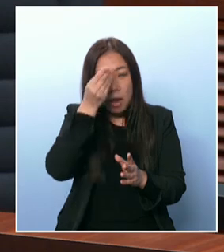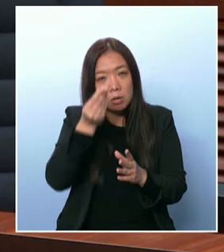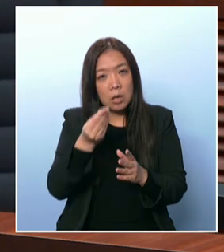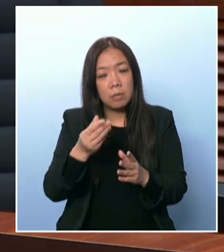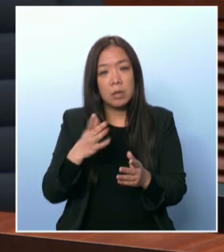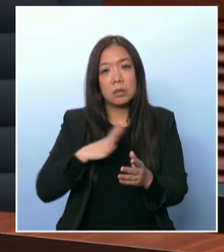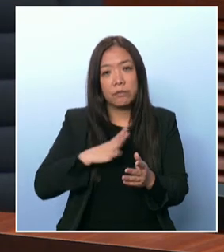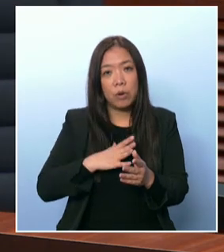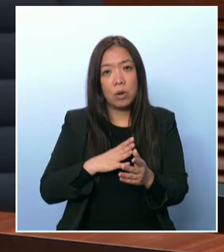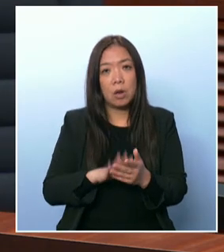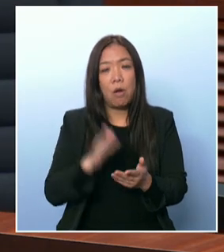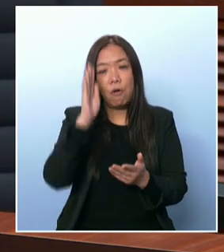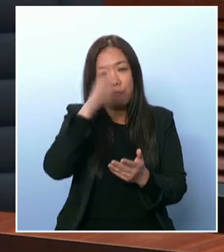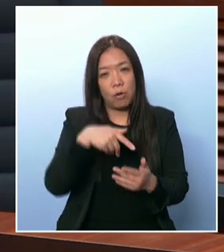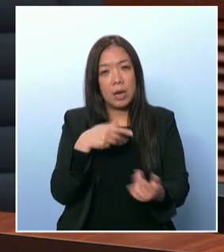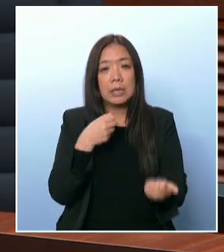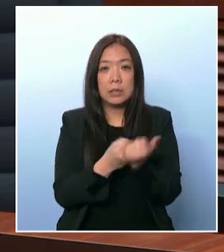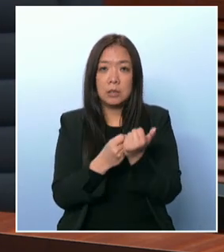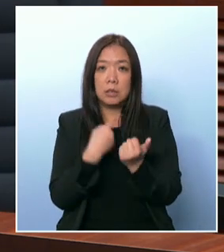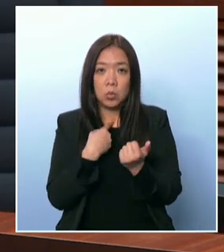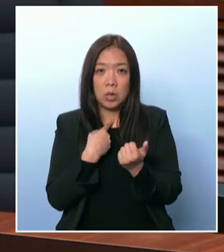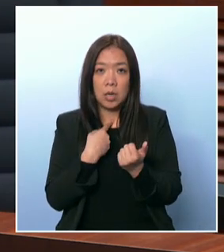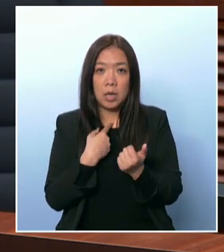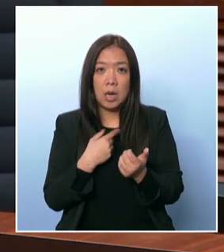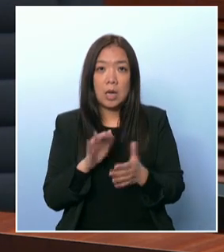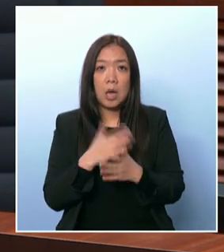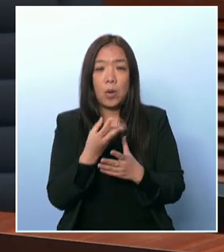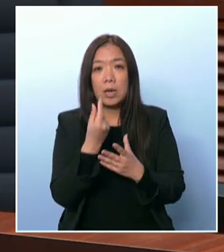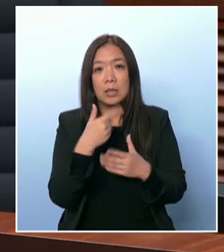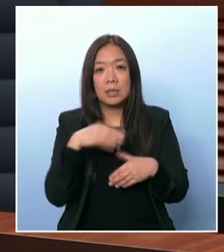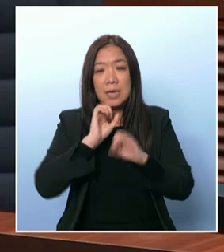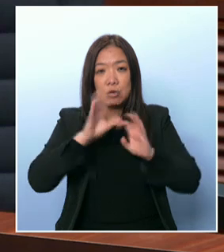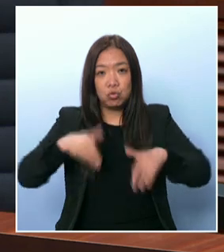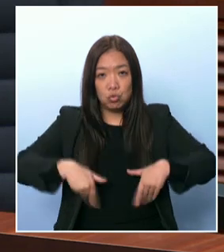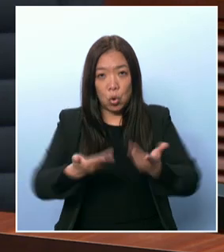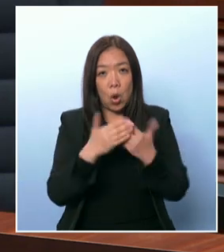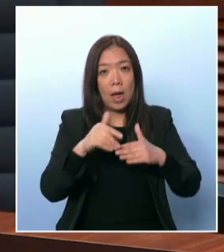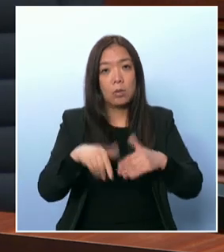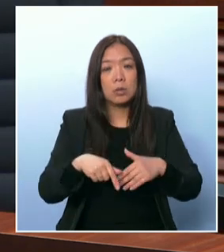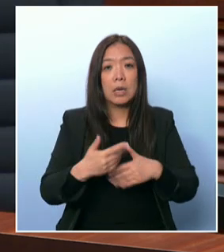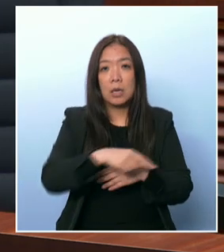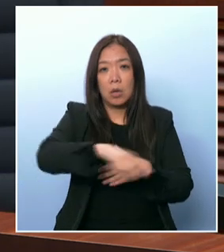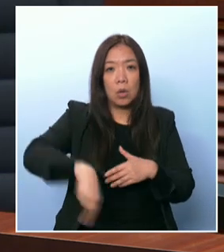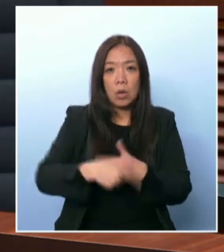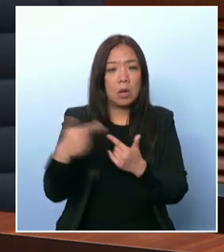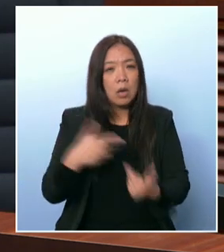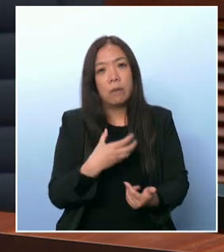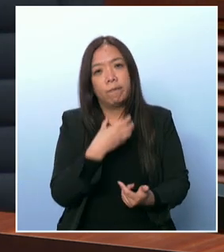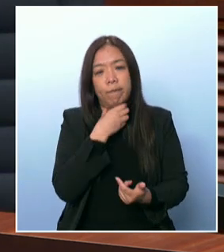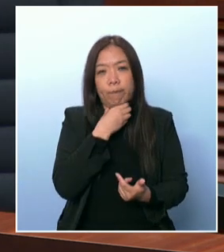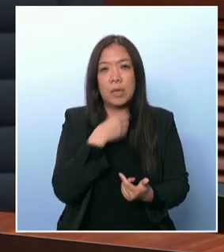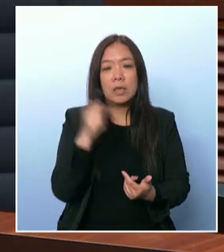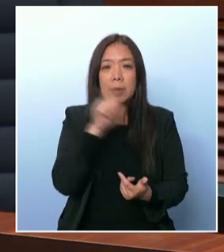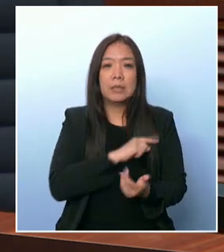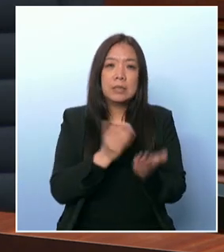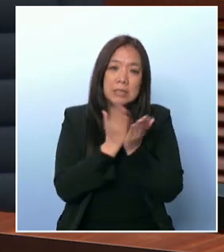for medical students in the HKU. So we support the general direction. Now, the Sassoon Road